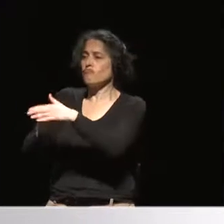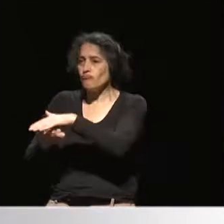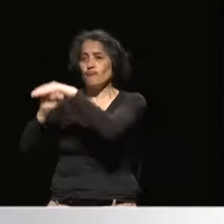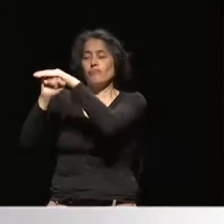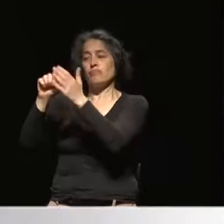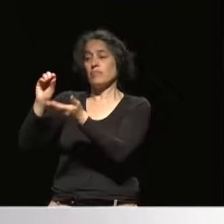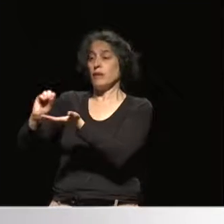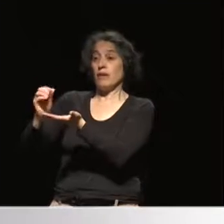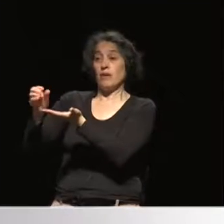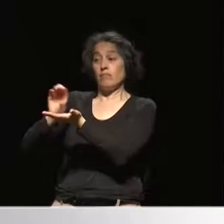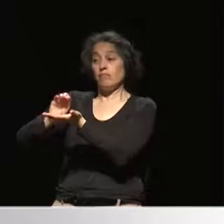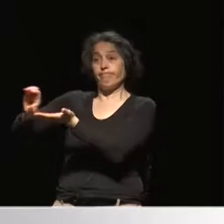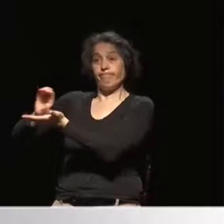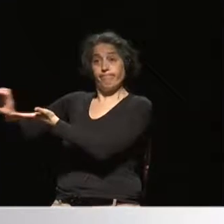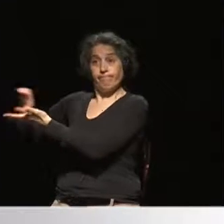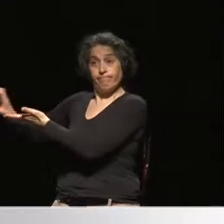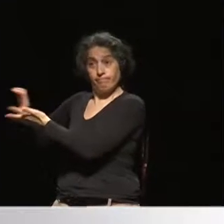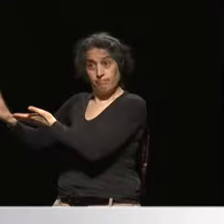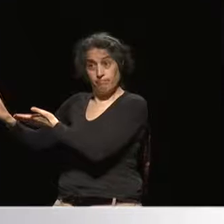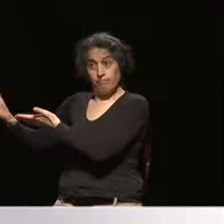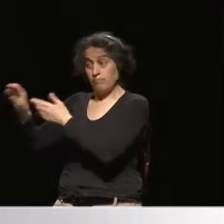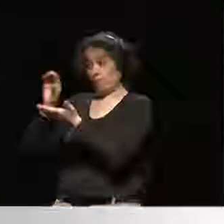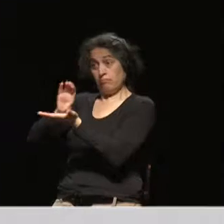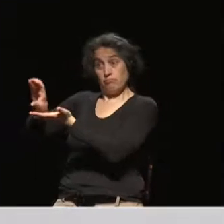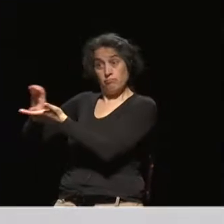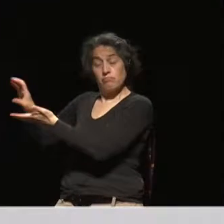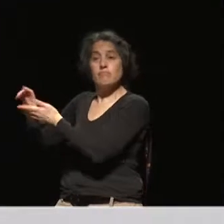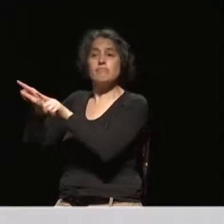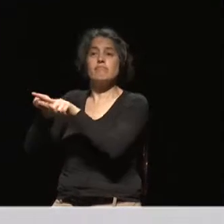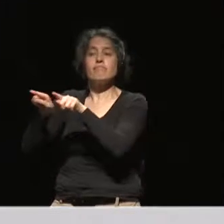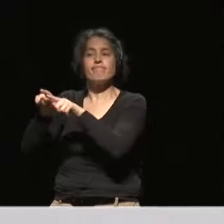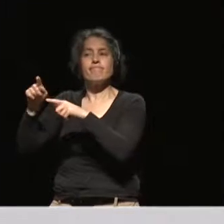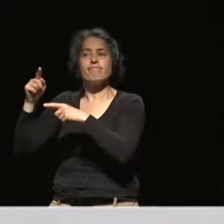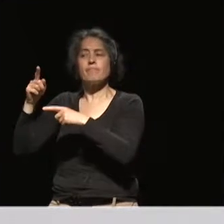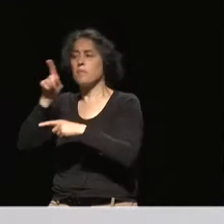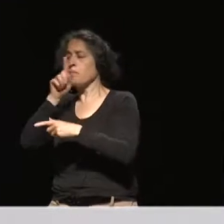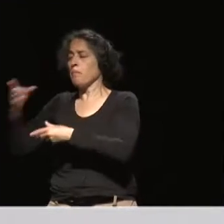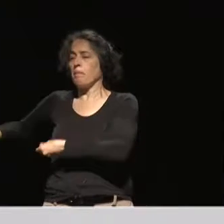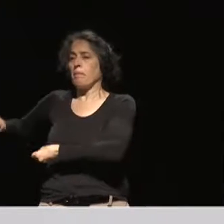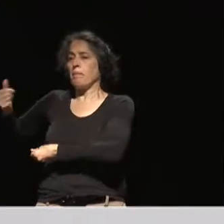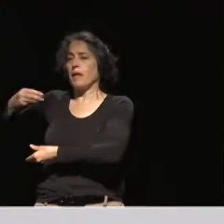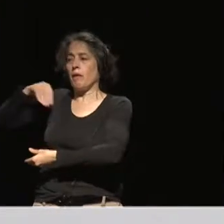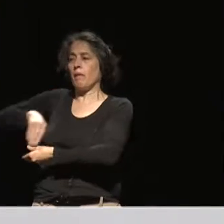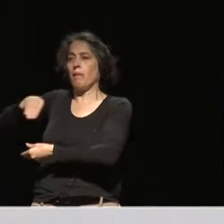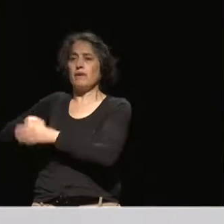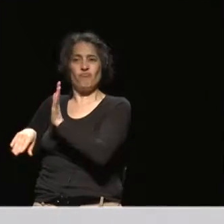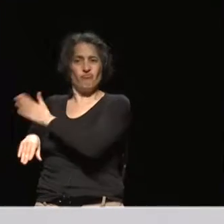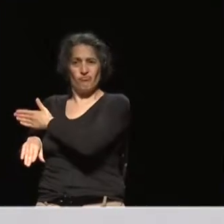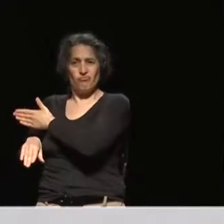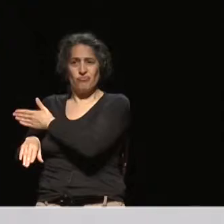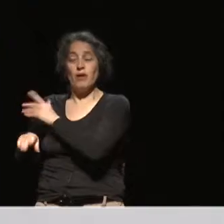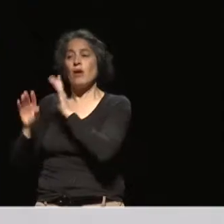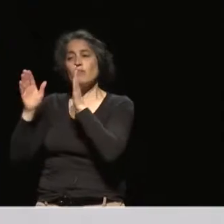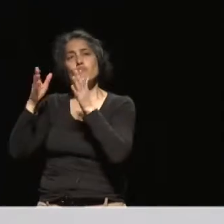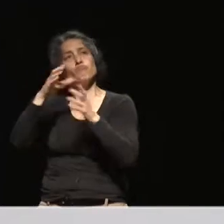start, but it's not a sustainable solution because you cannot ad infinitum finance the central administration of